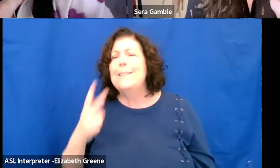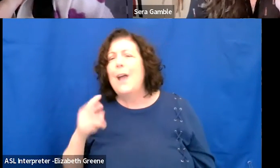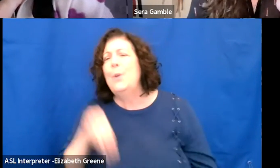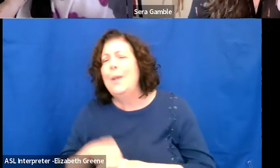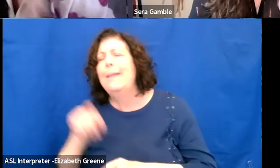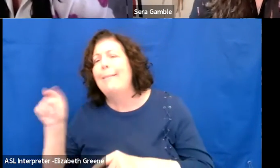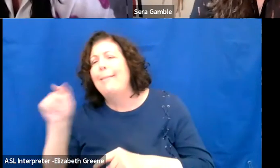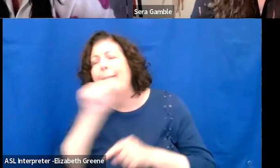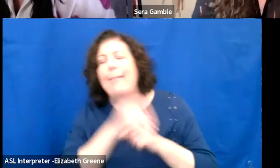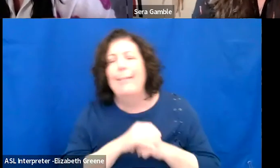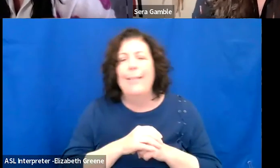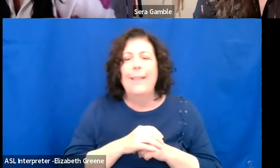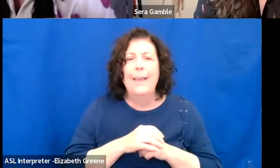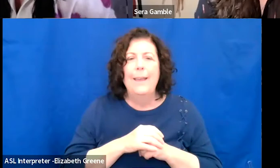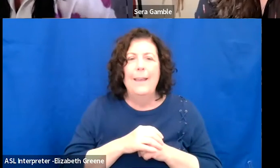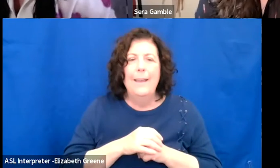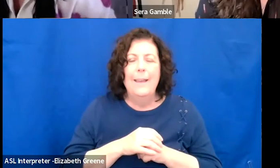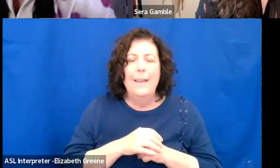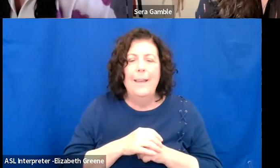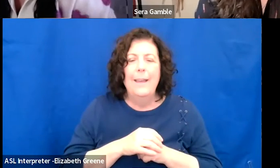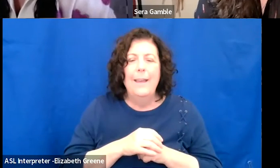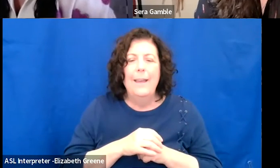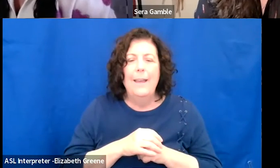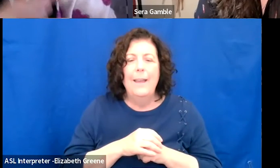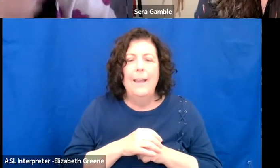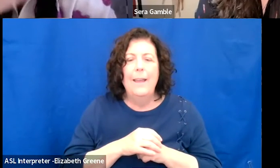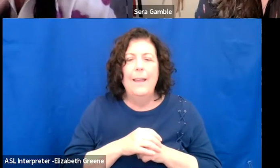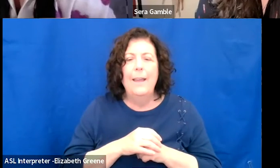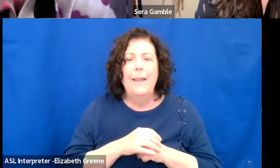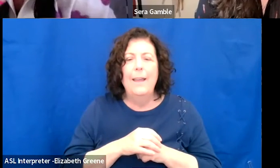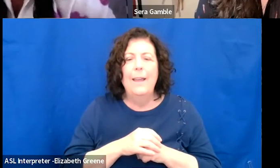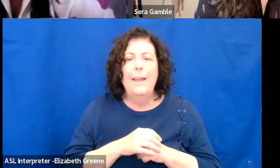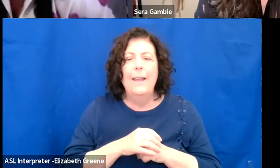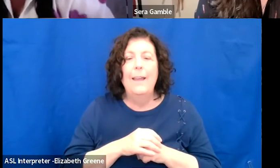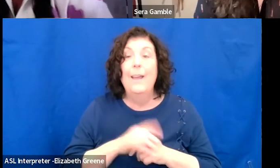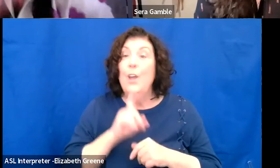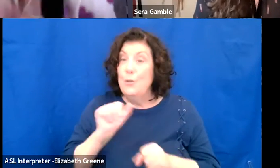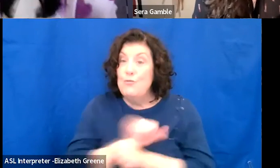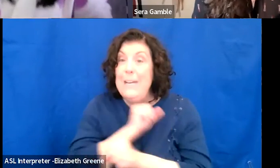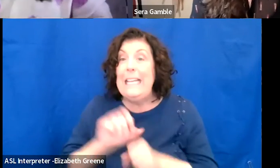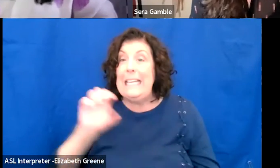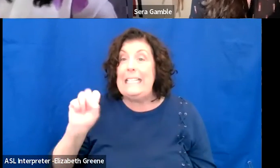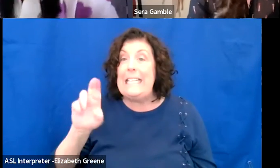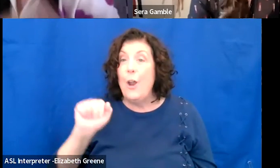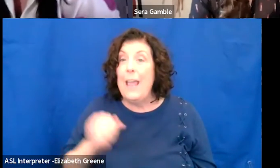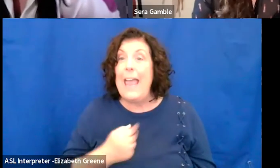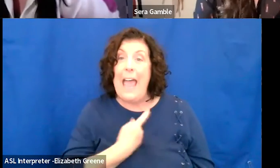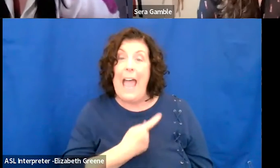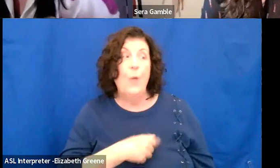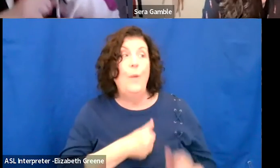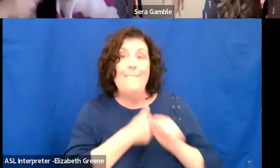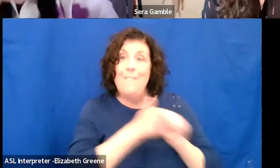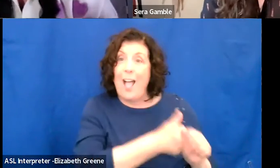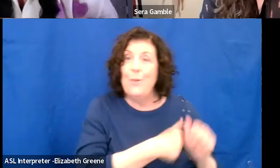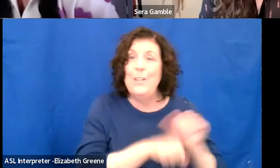like with your writer, and Sarah and I really follow each other on social media too. I'm like, because you know